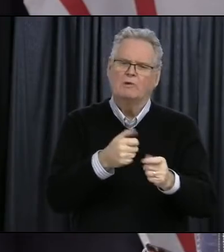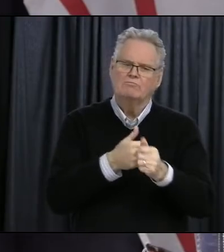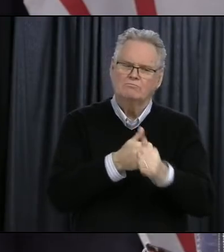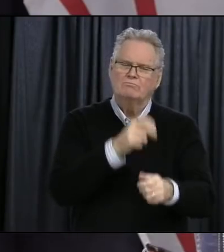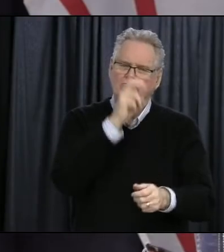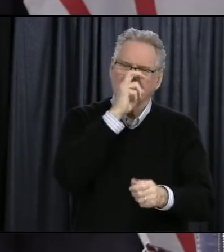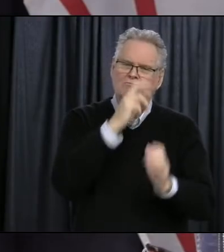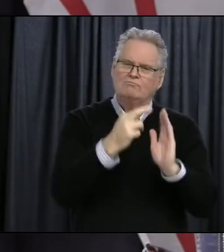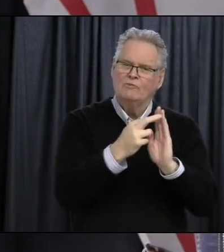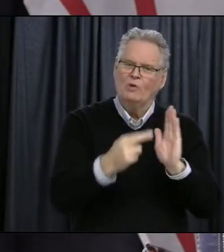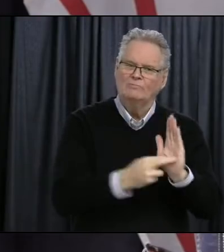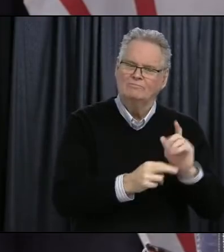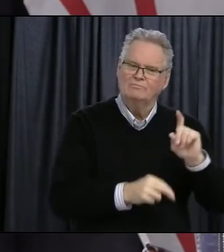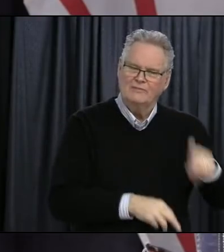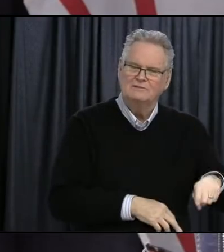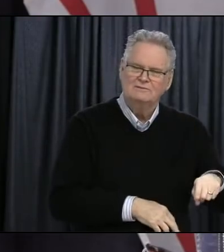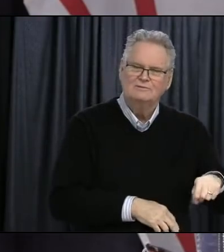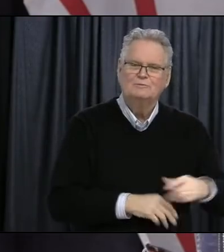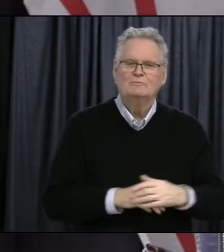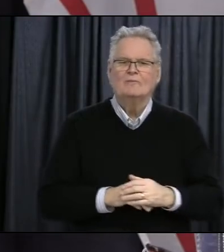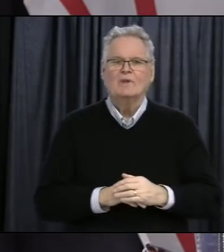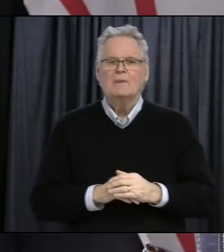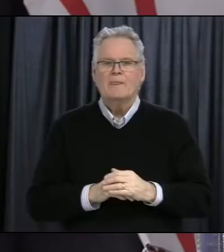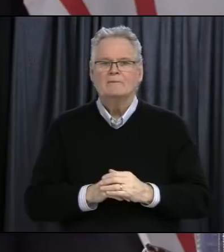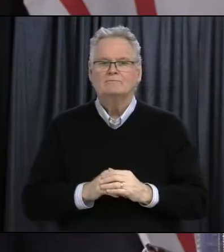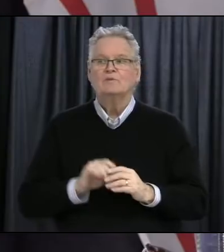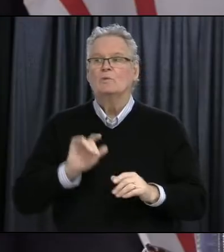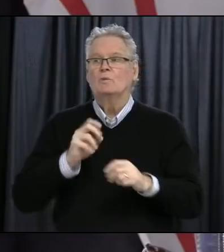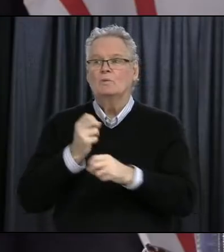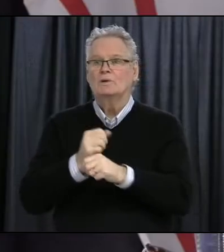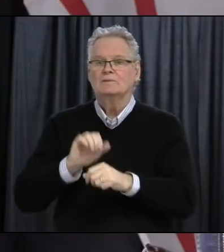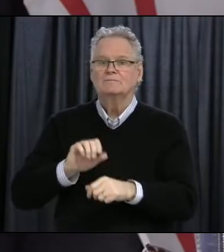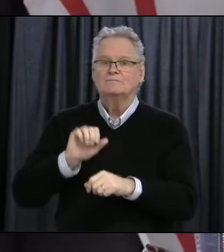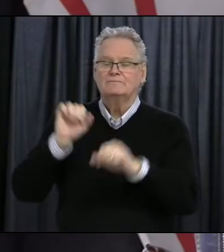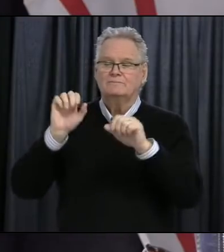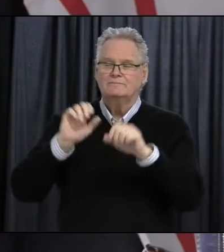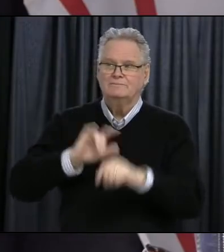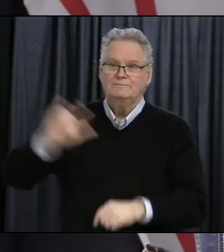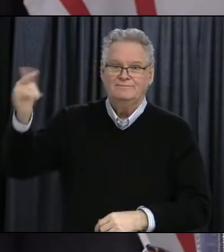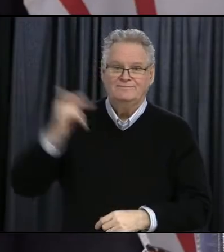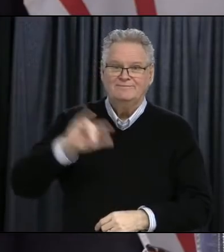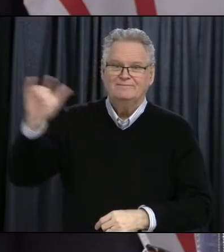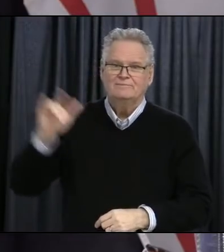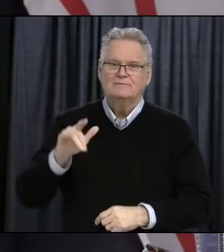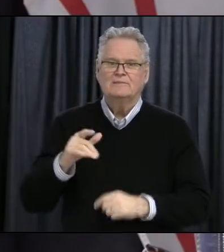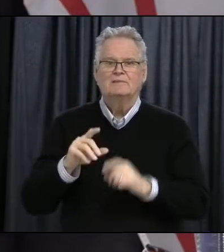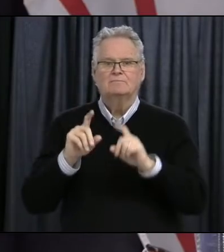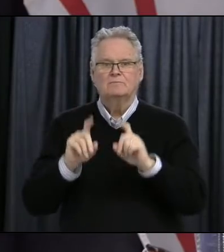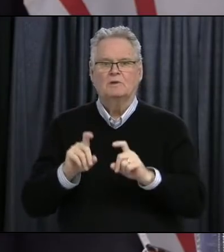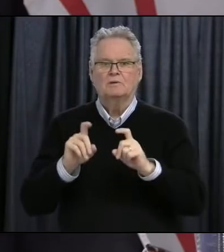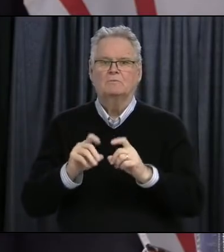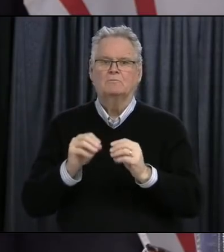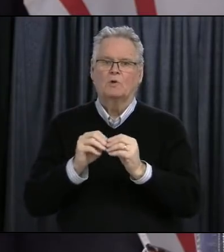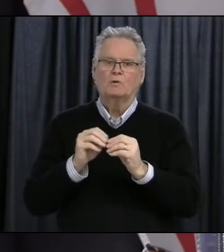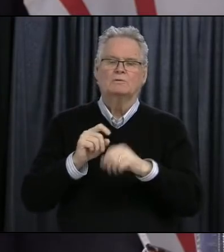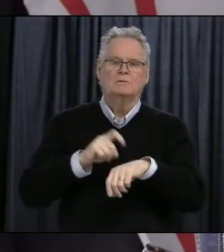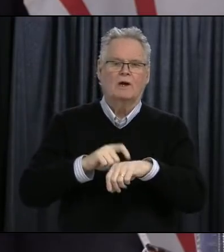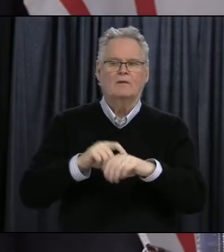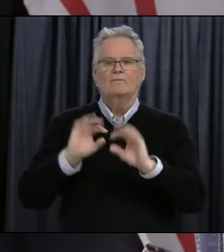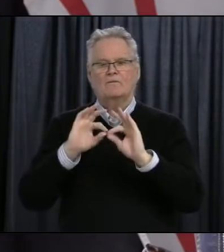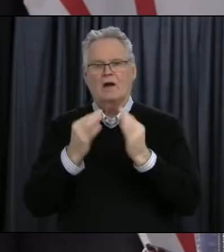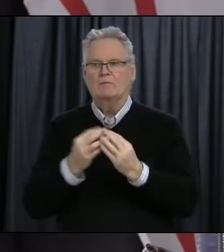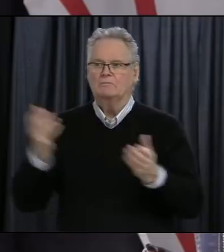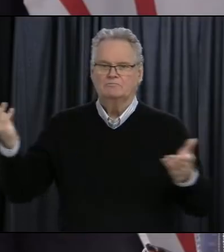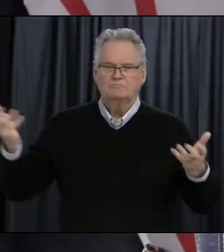testing changes Dr. Fitzgerald announced for rotational workers means they will get to spend more time with their families and somewhat ease the stress